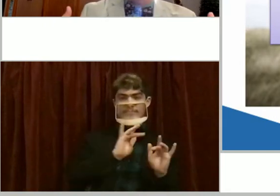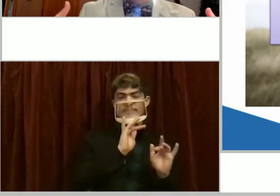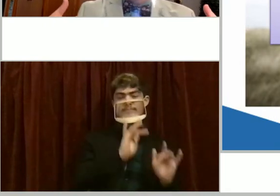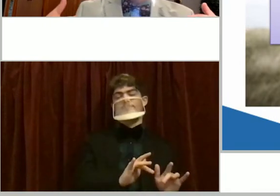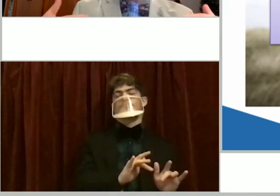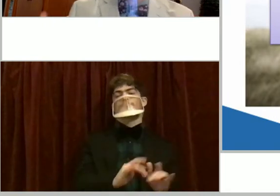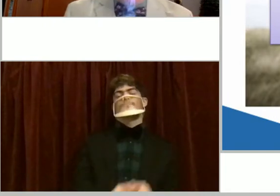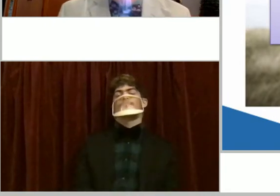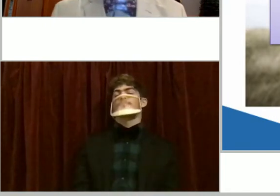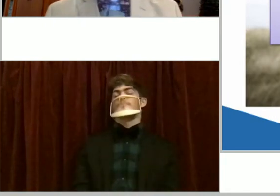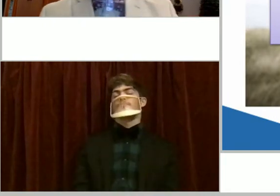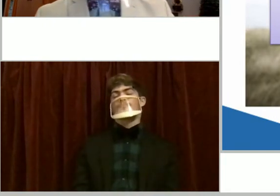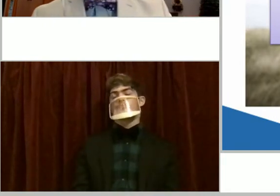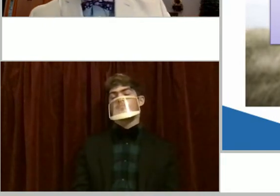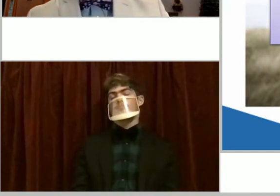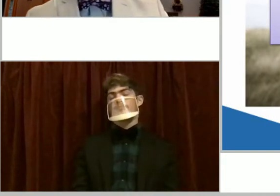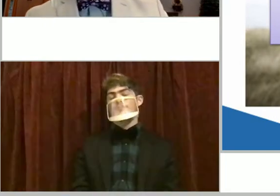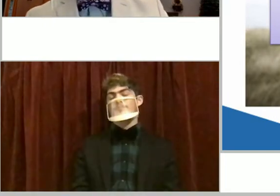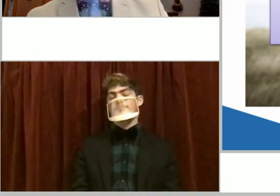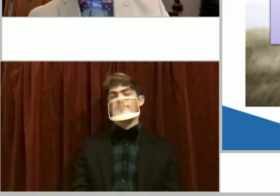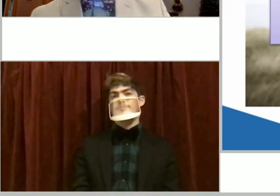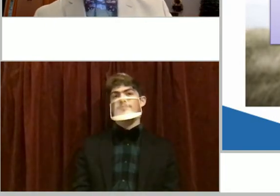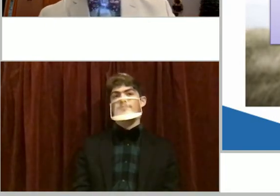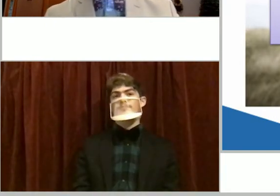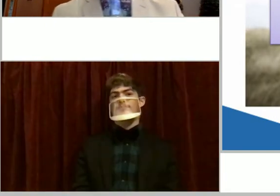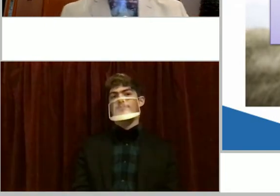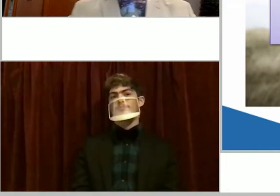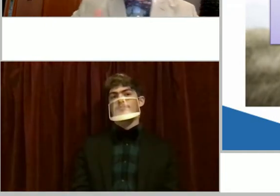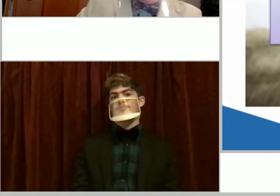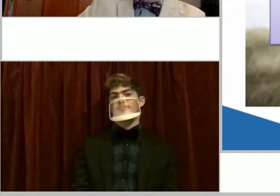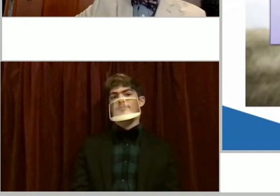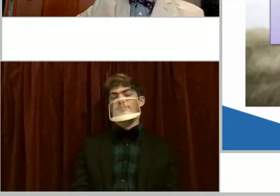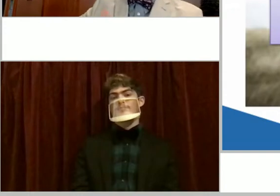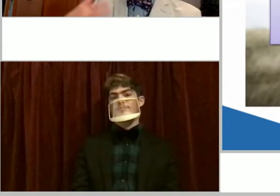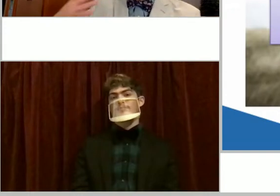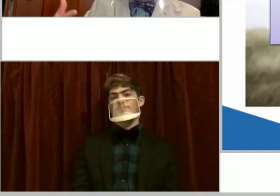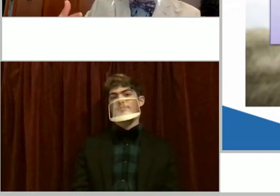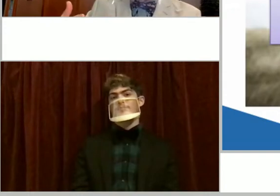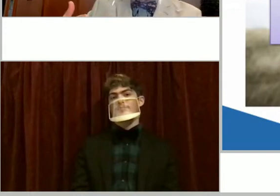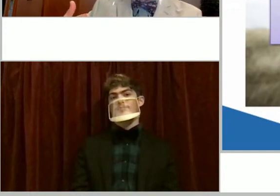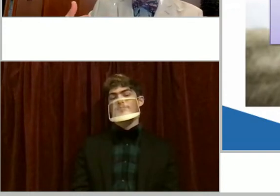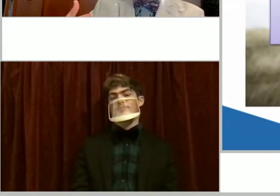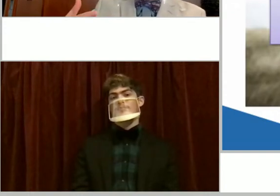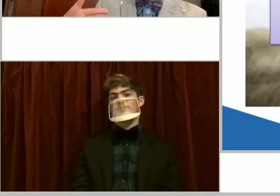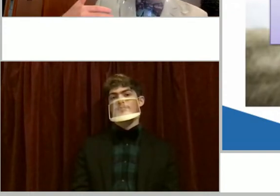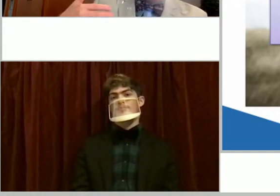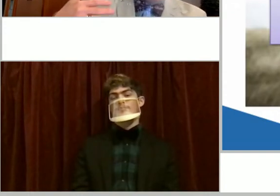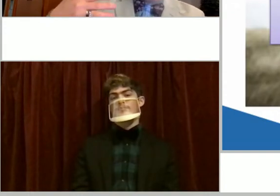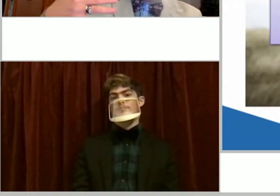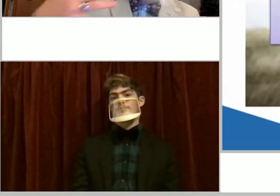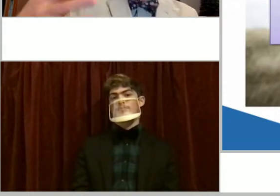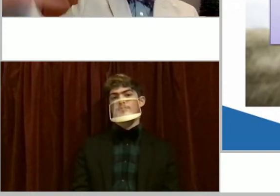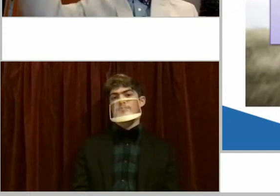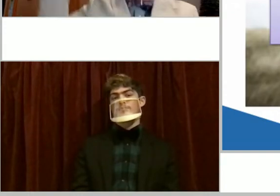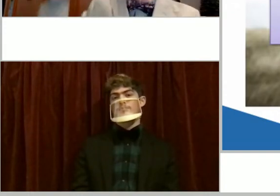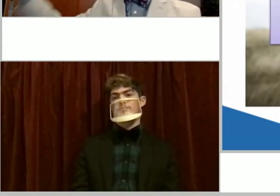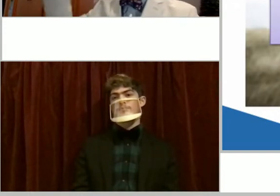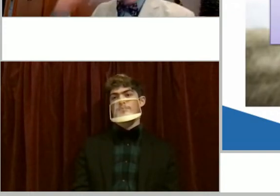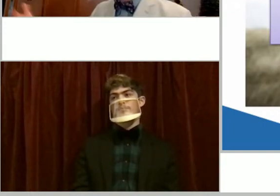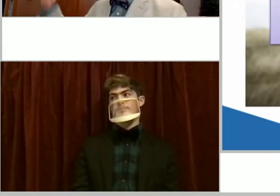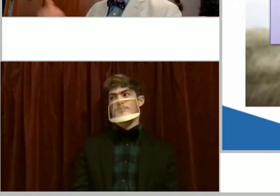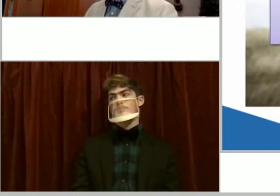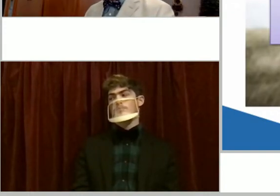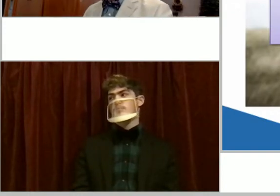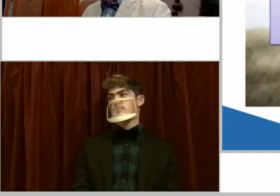heartfelt response to the needs of his people, our compassion is in response to